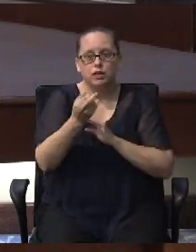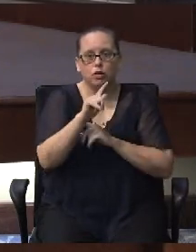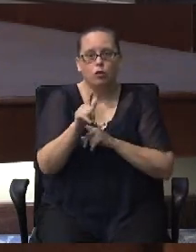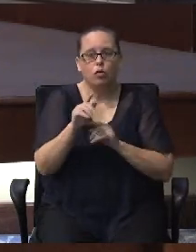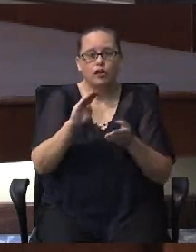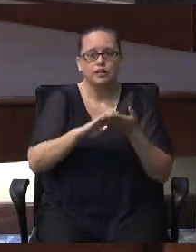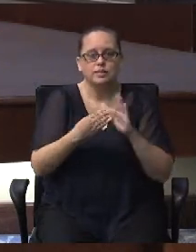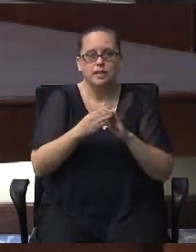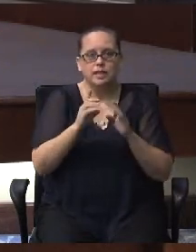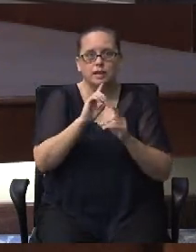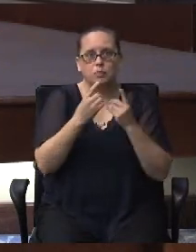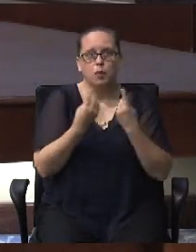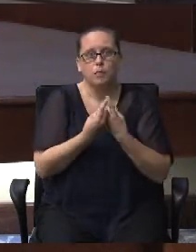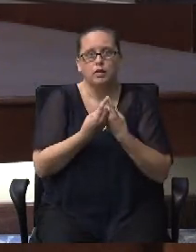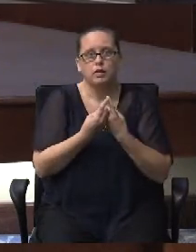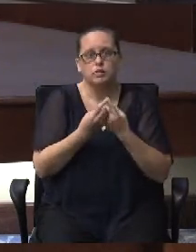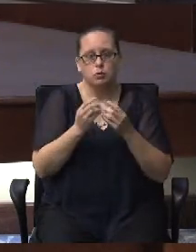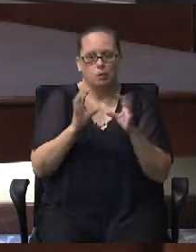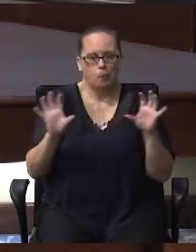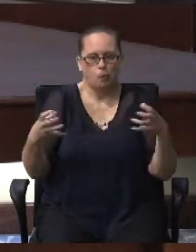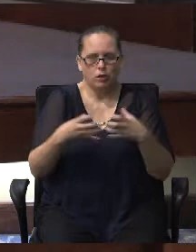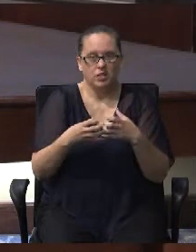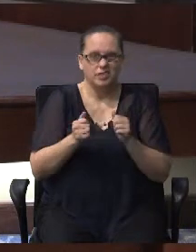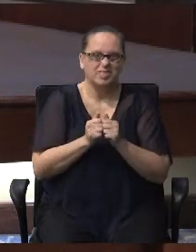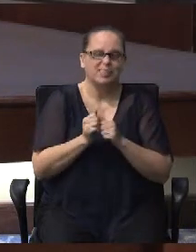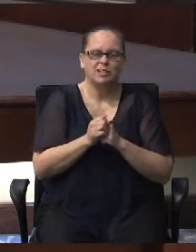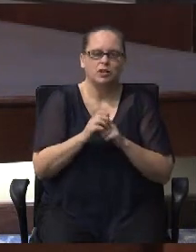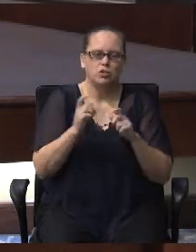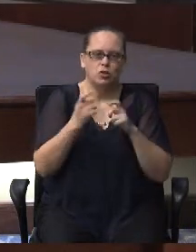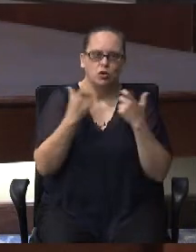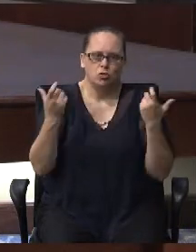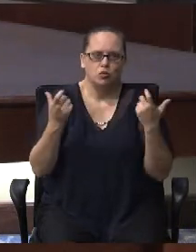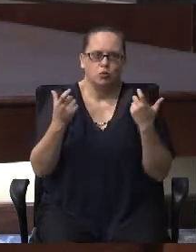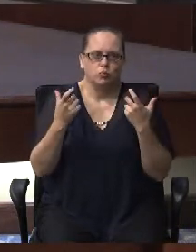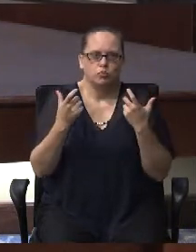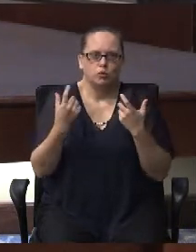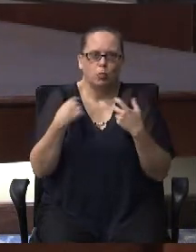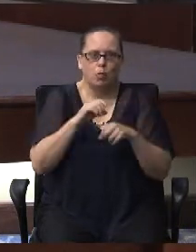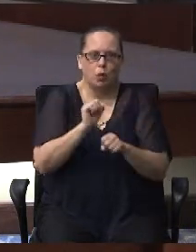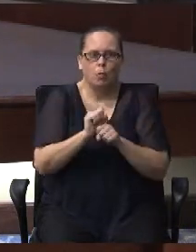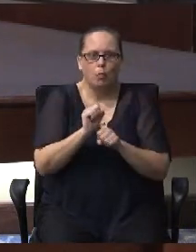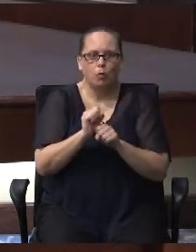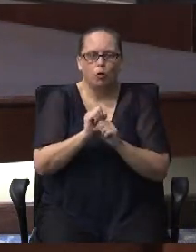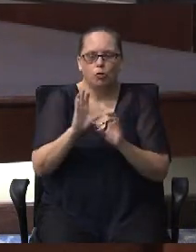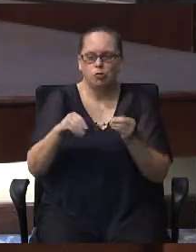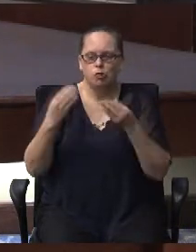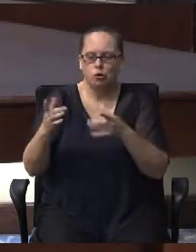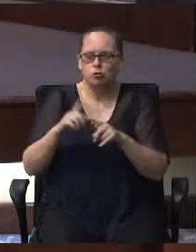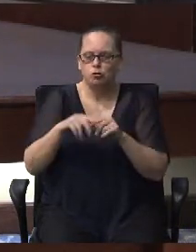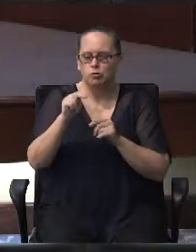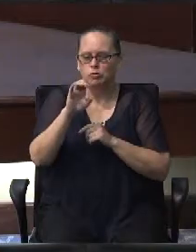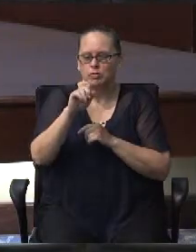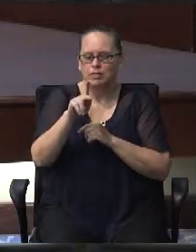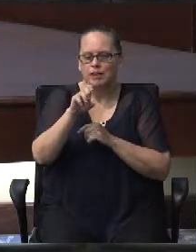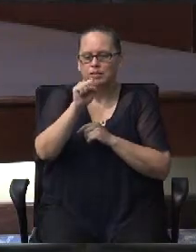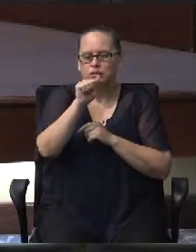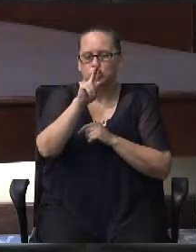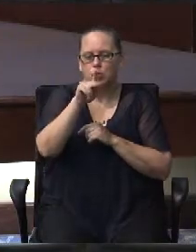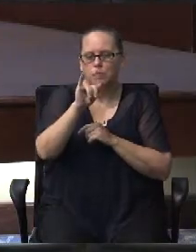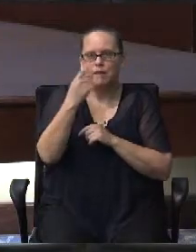city departments that put this together. It's a huge volume of work, and at this time I'll turn it over to Nick Sarpy for the public